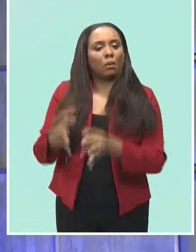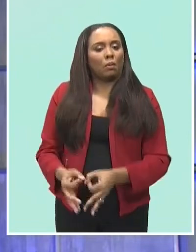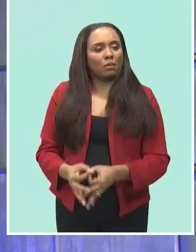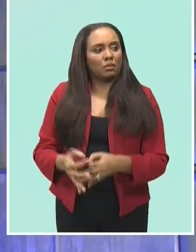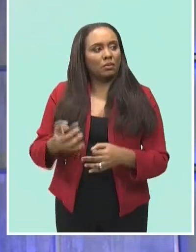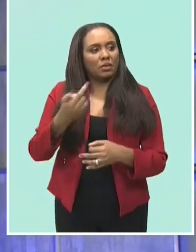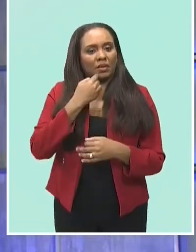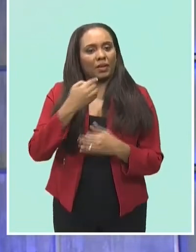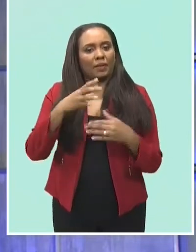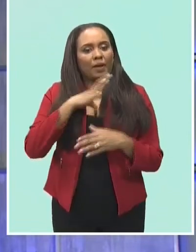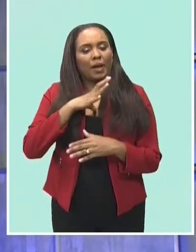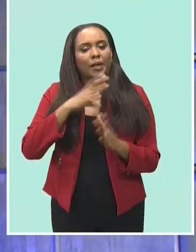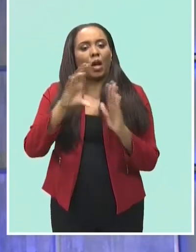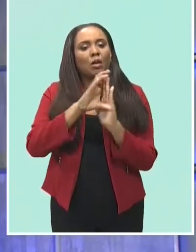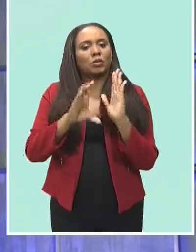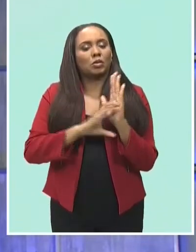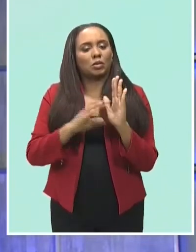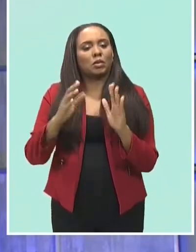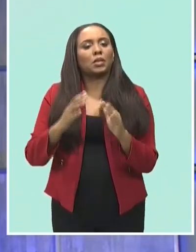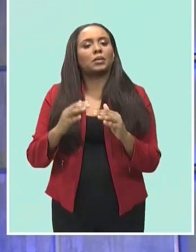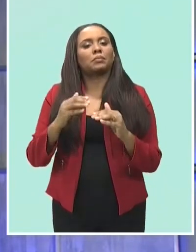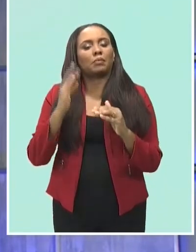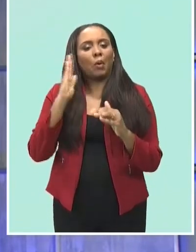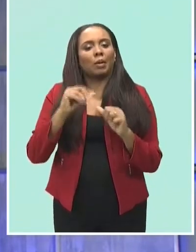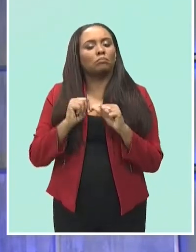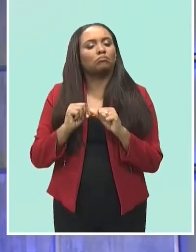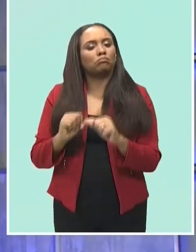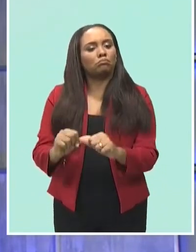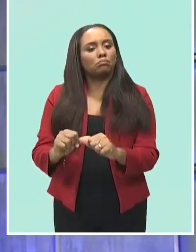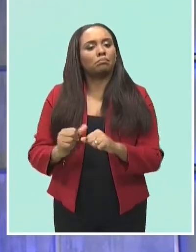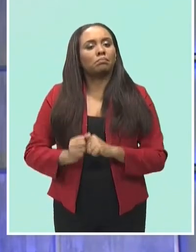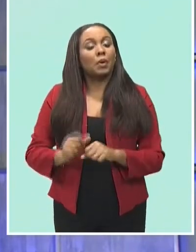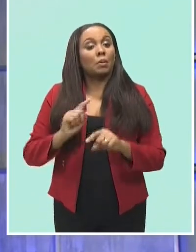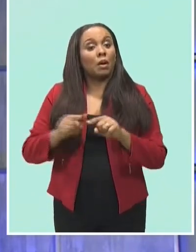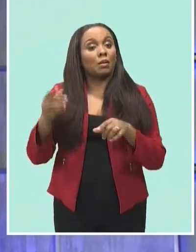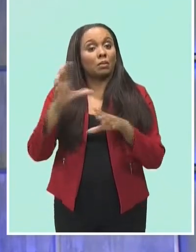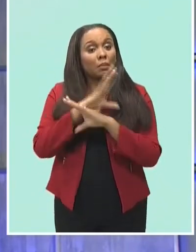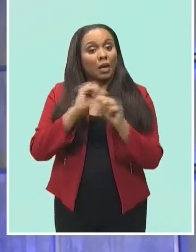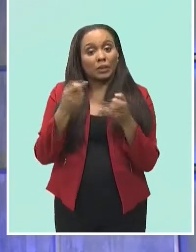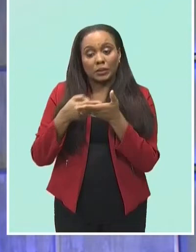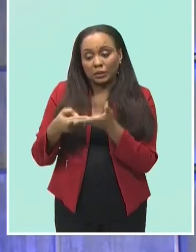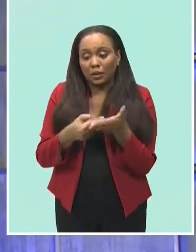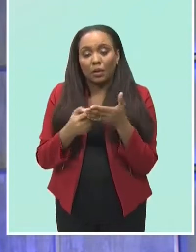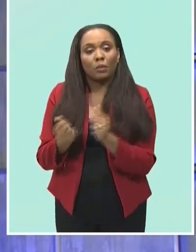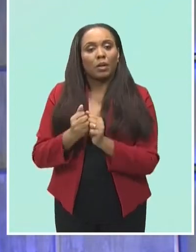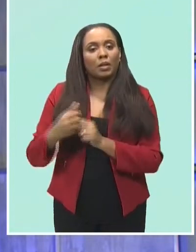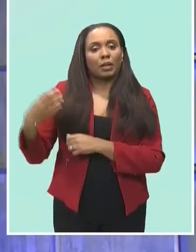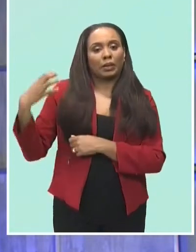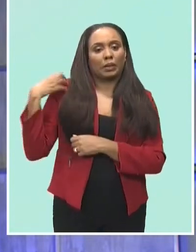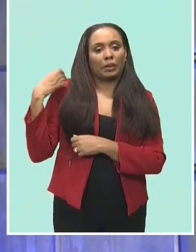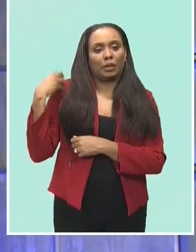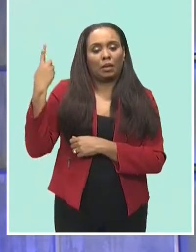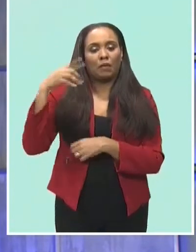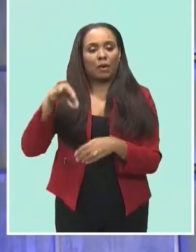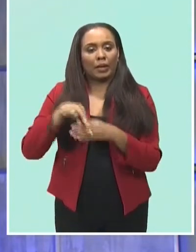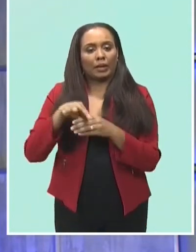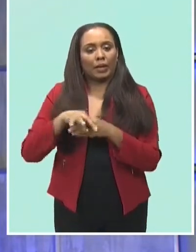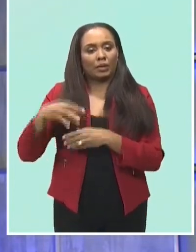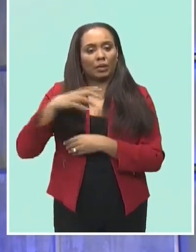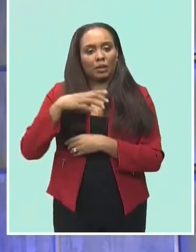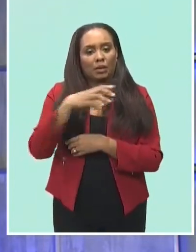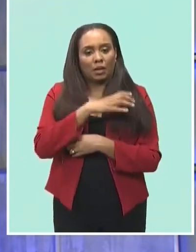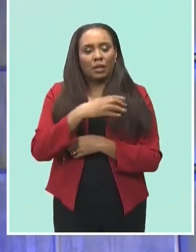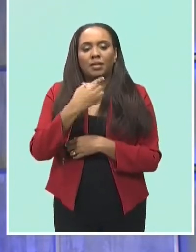courts and upheld the Constitution. President Granger said after discussions with the chairman of the Elections Commission and his cabinet, the